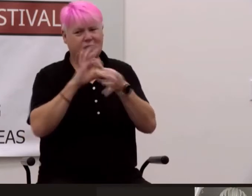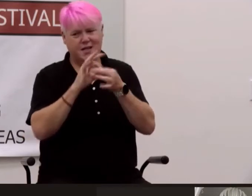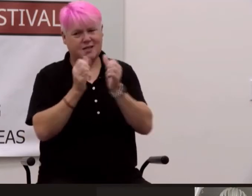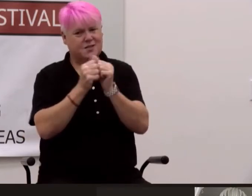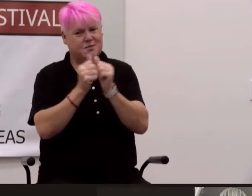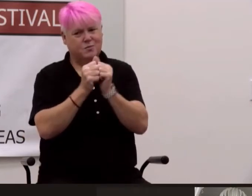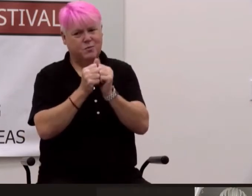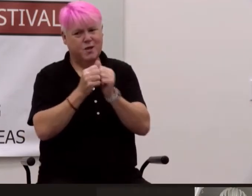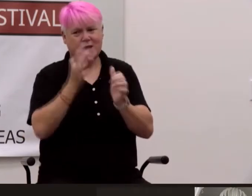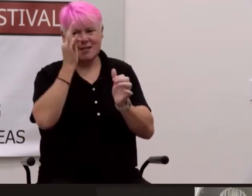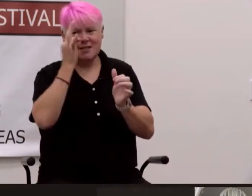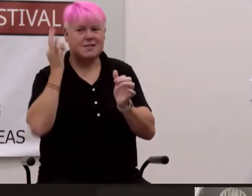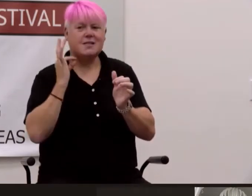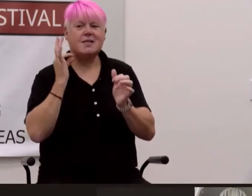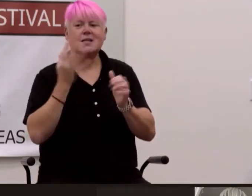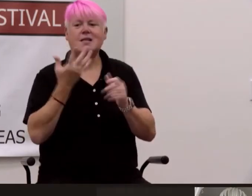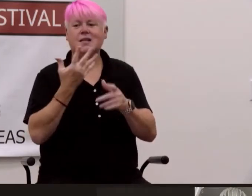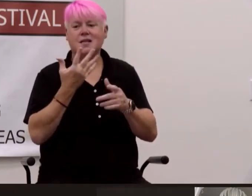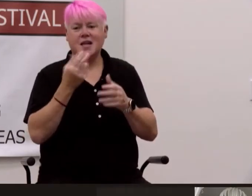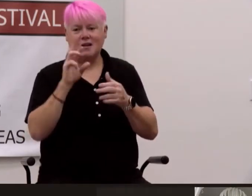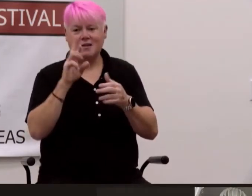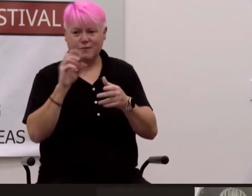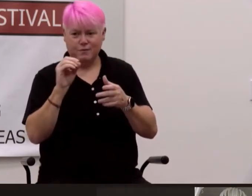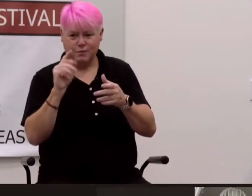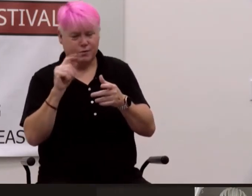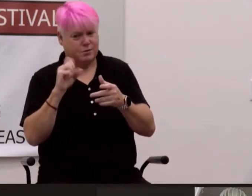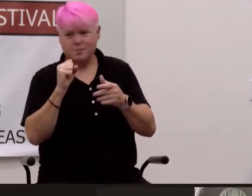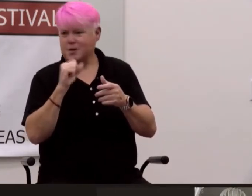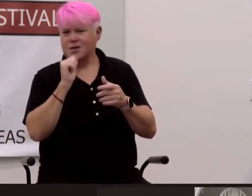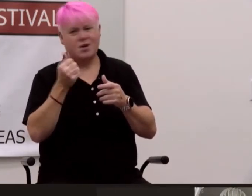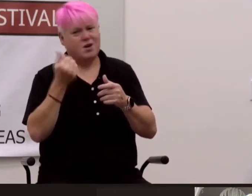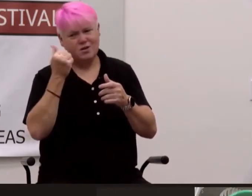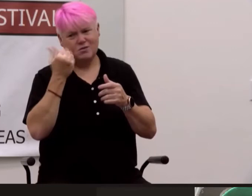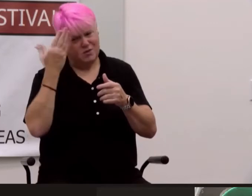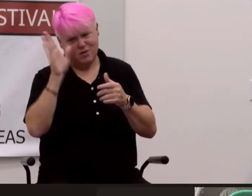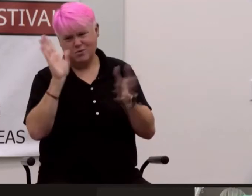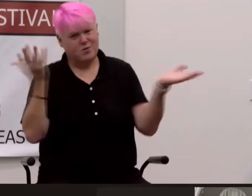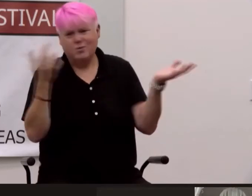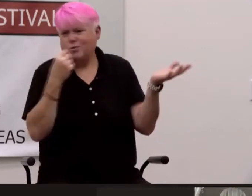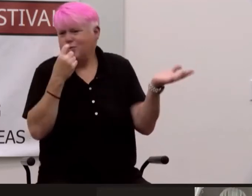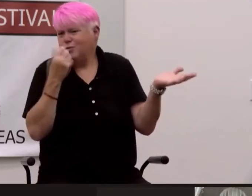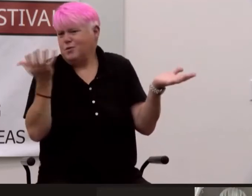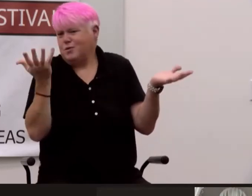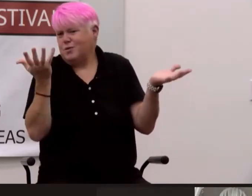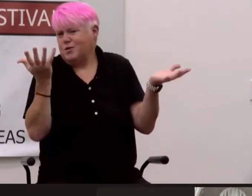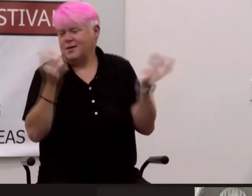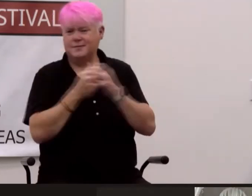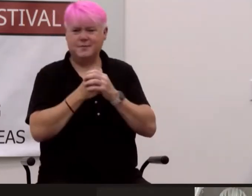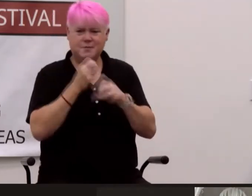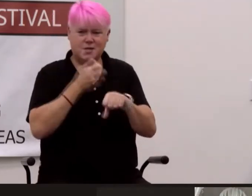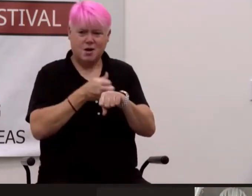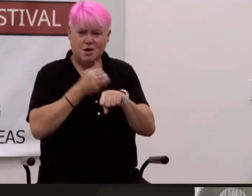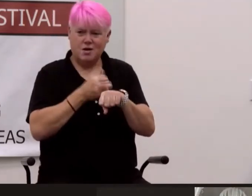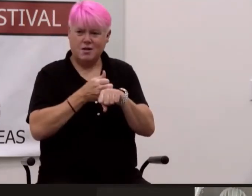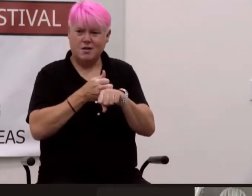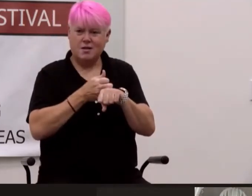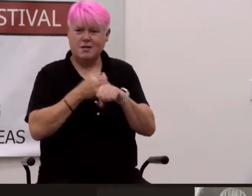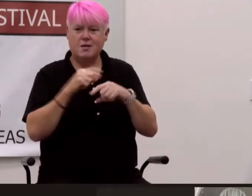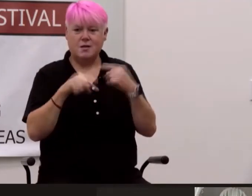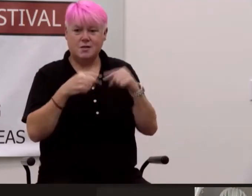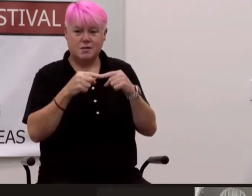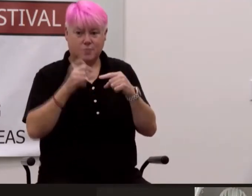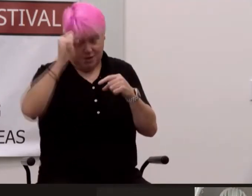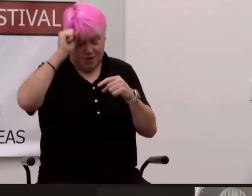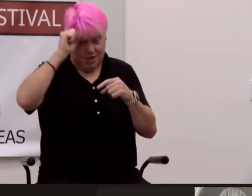but without knowing exactly who your relatives were, it was a bit vague. So when Shane did find